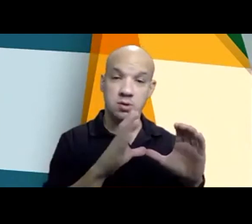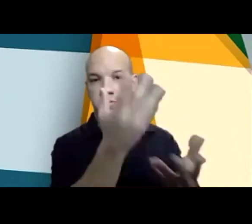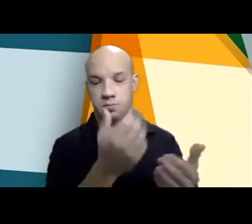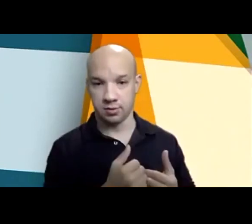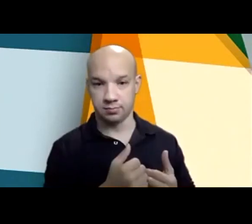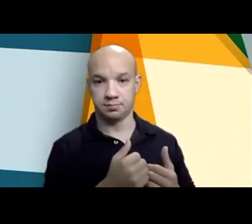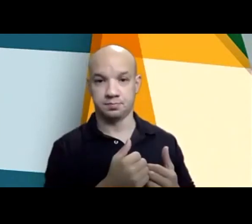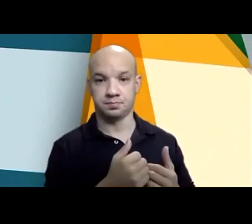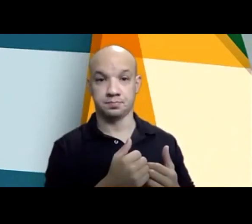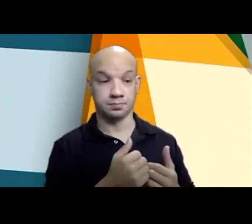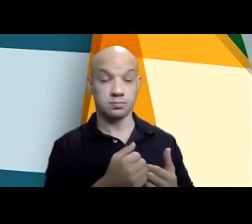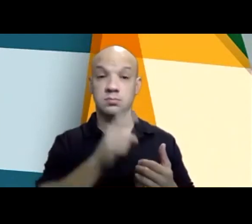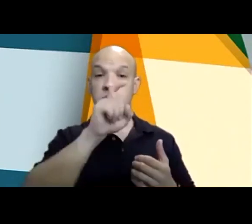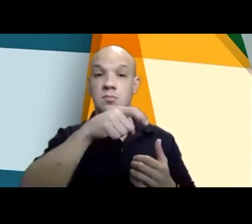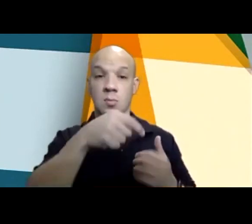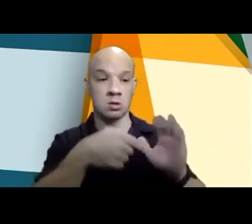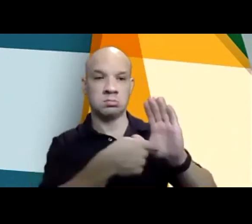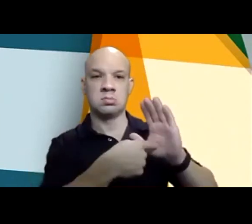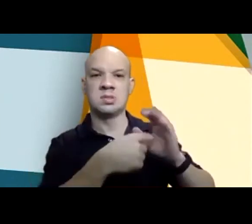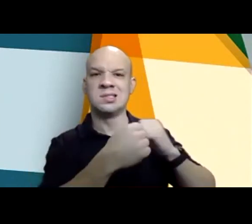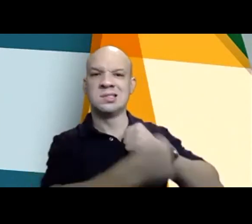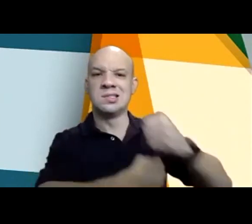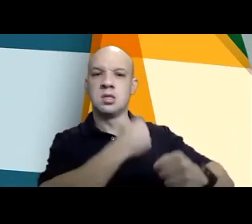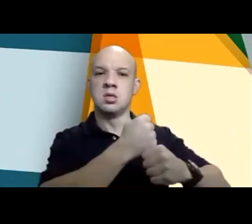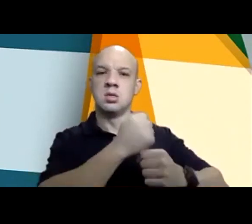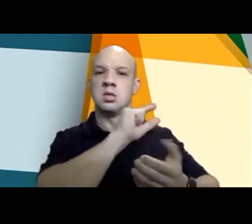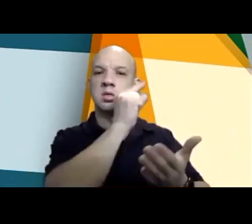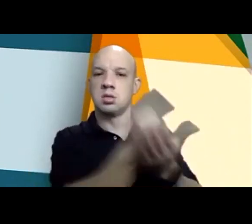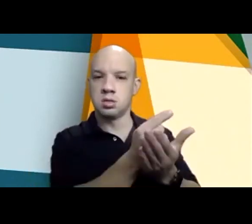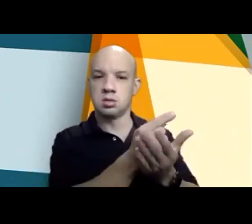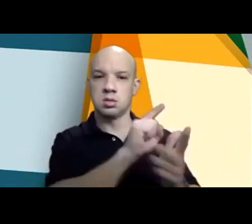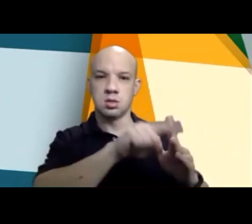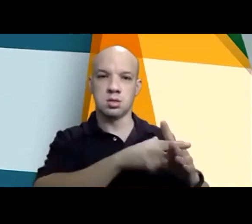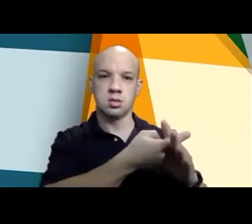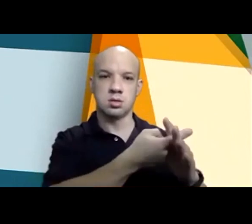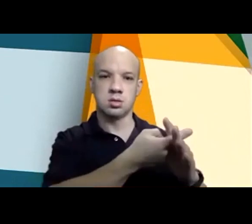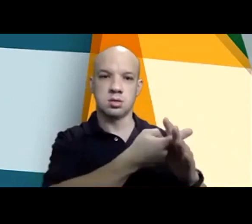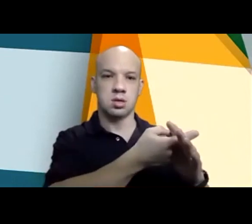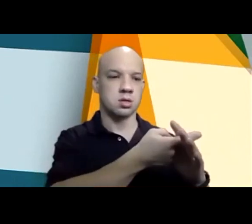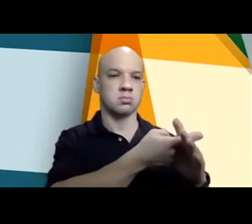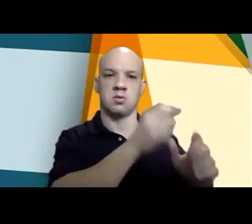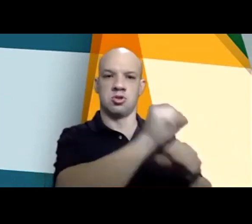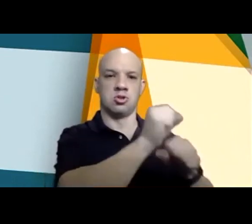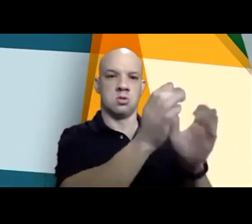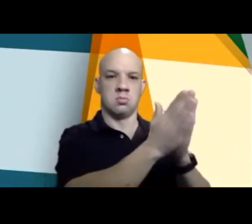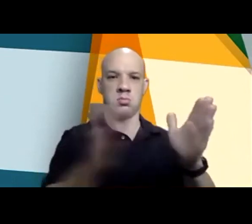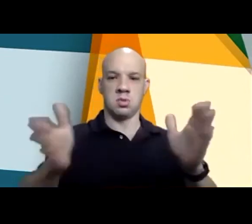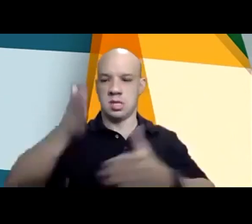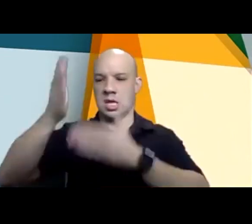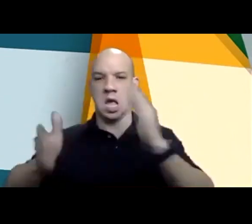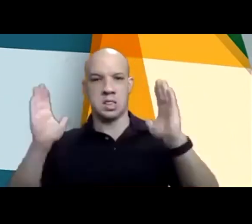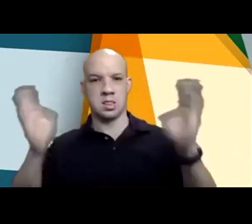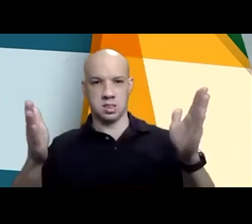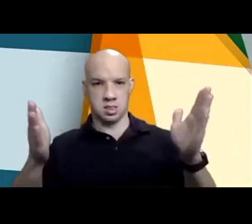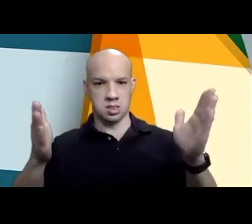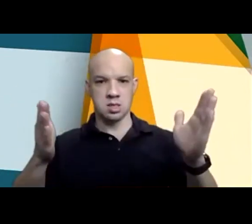information, specifying year of graduation, start and end dates for each job position and projects. The